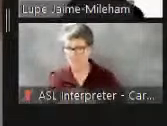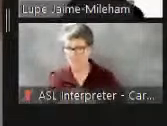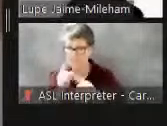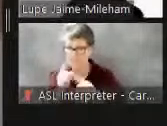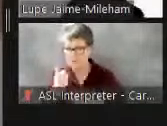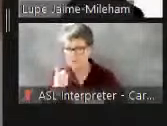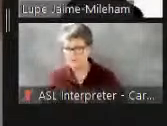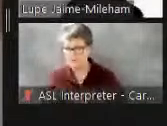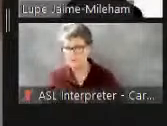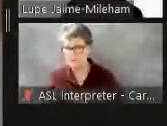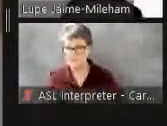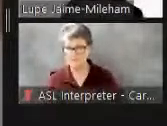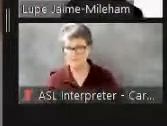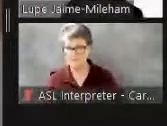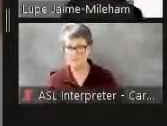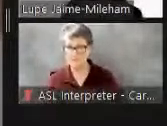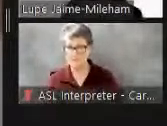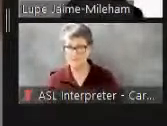yourself?